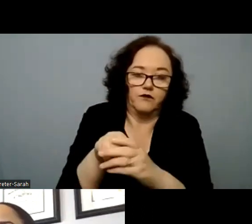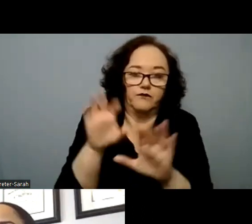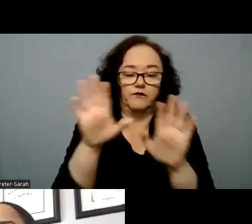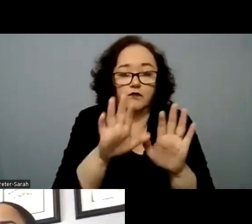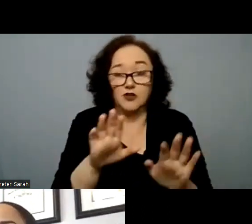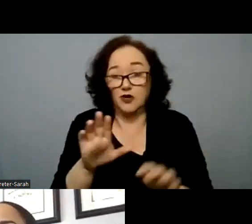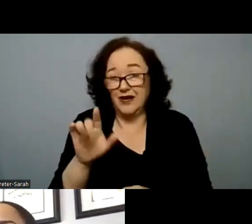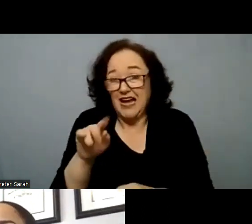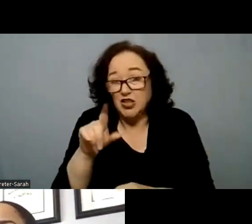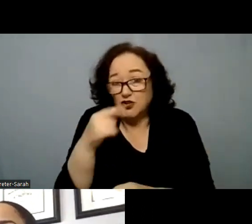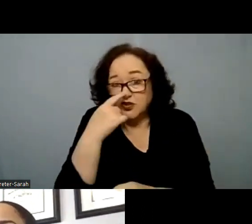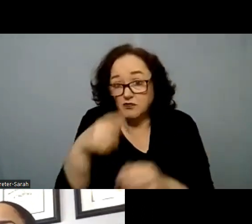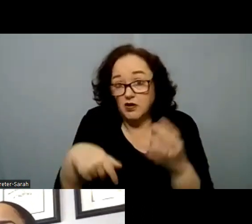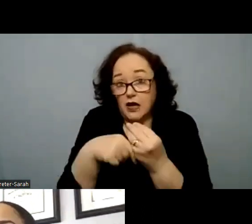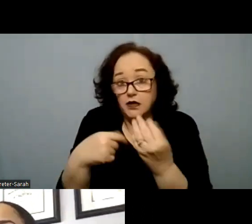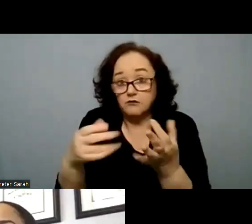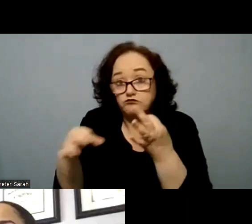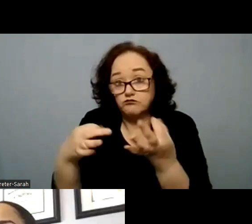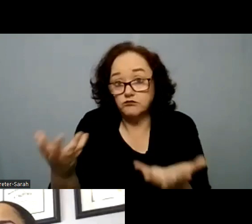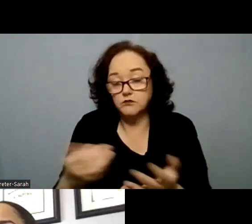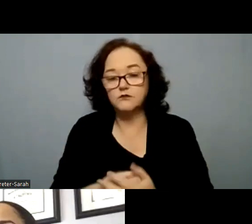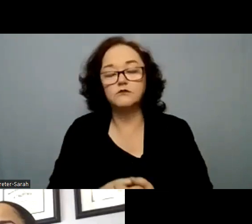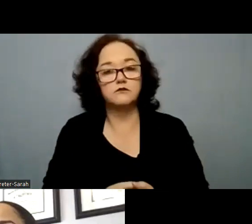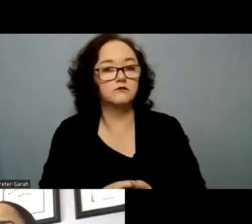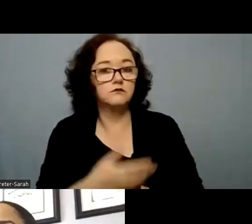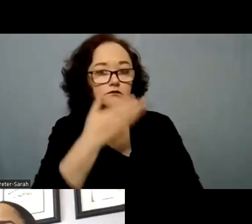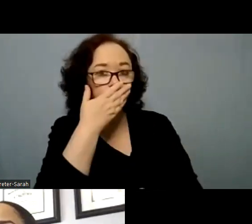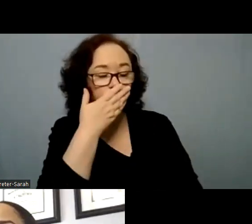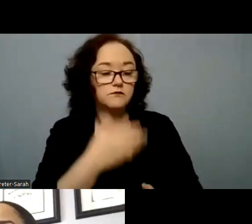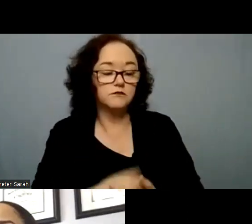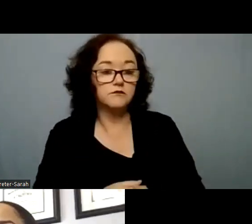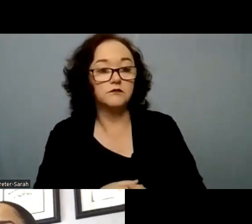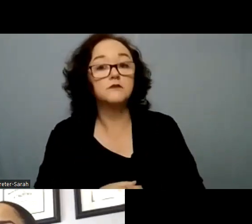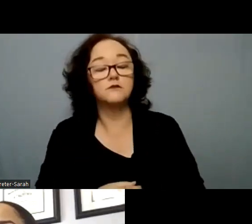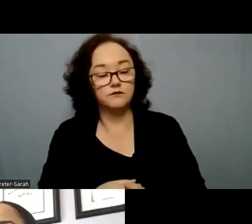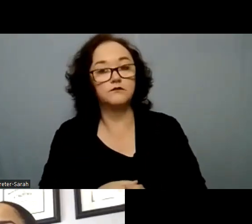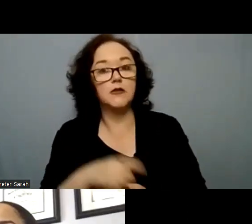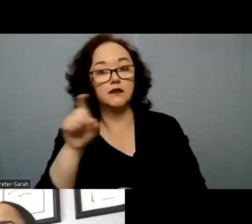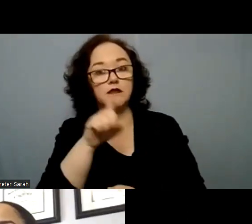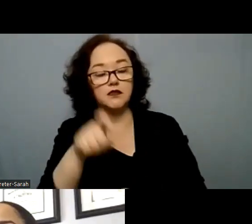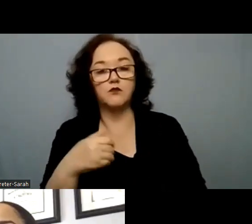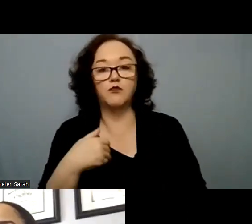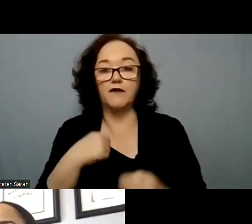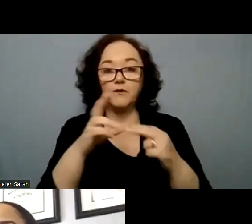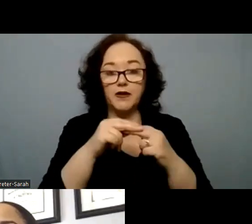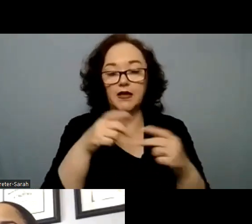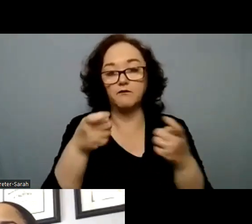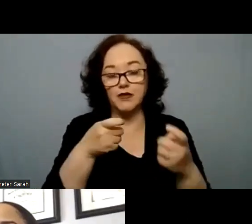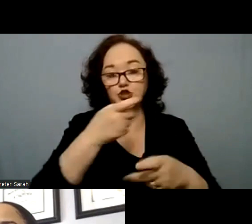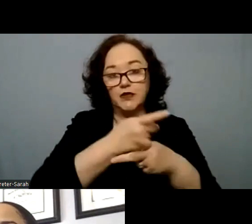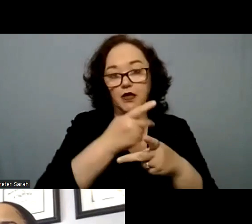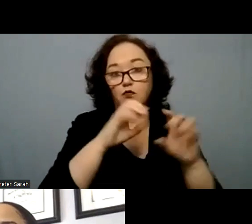more to that. Thank you for that, Rebecca. In Texas, we have Medicaid managed care